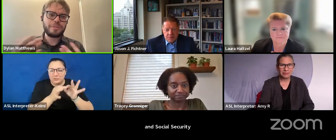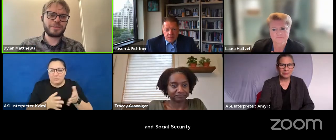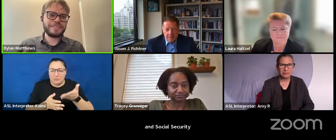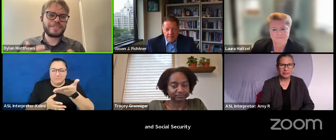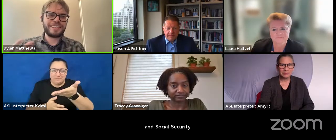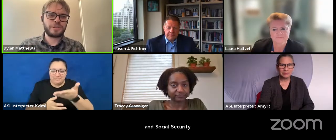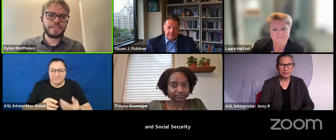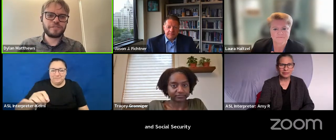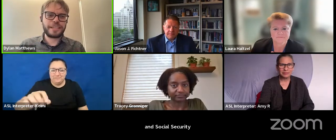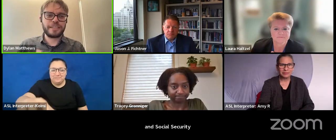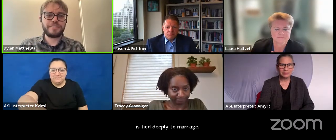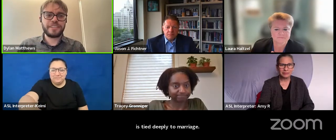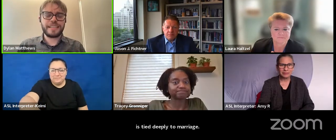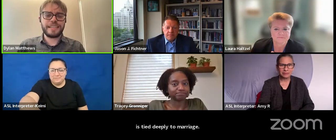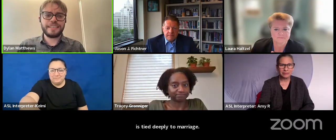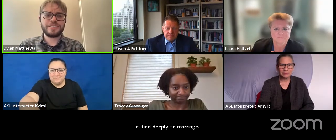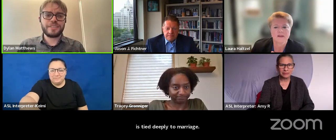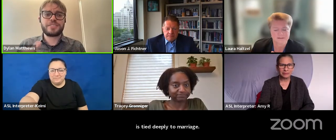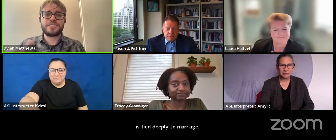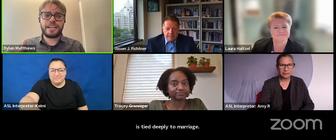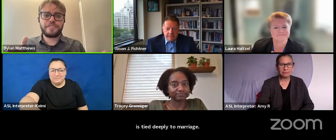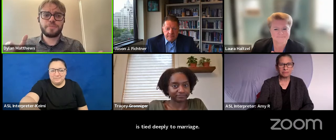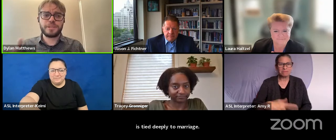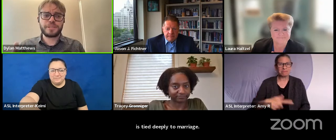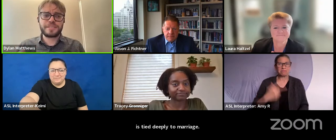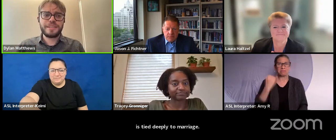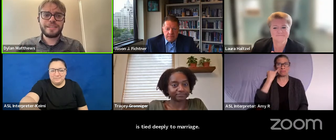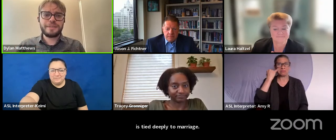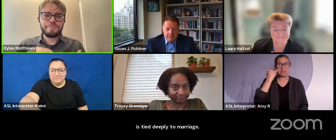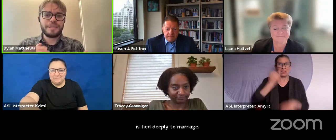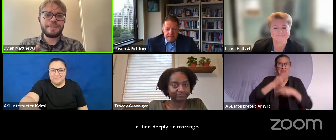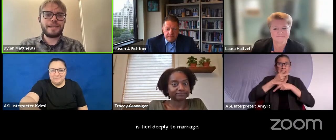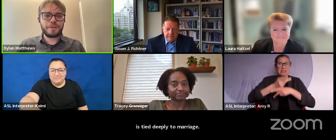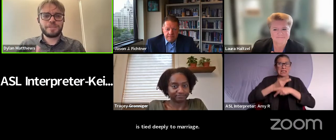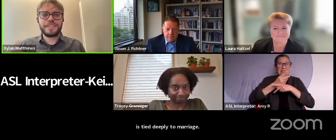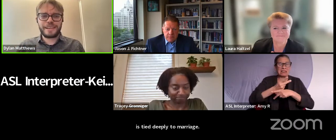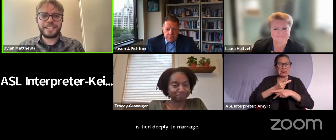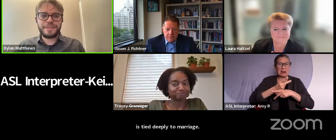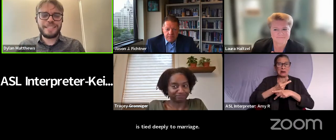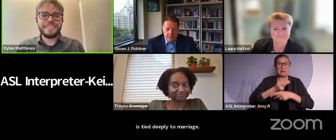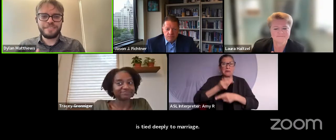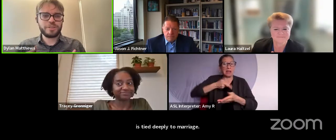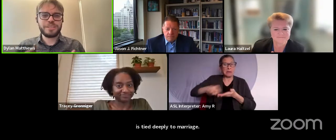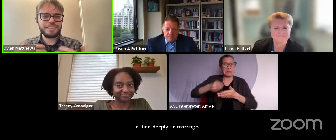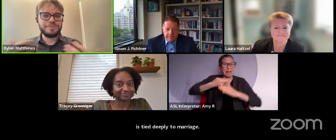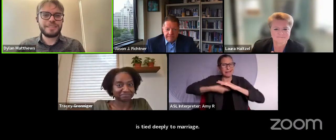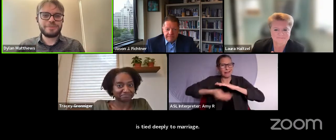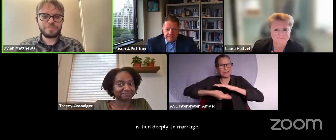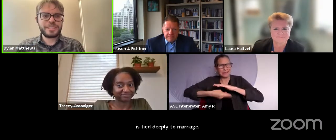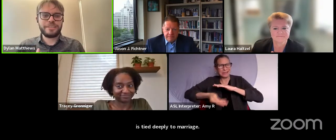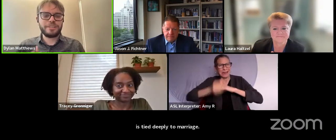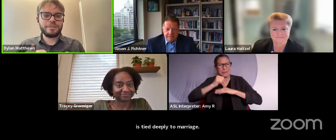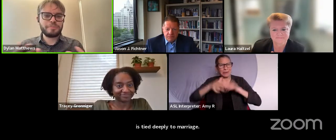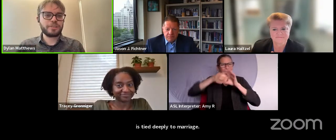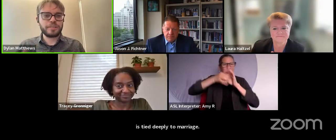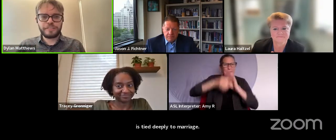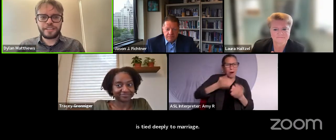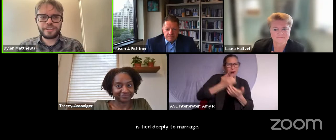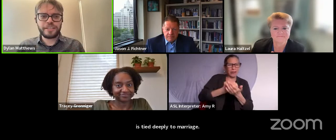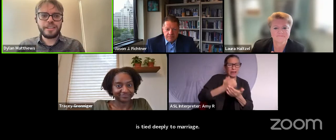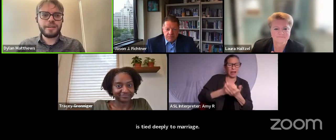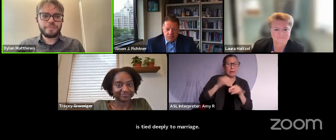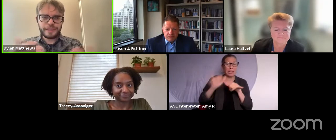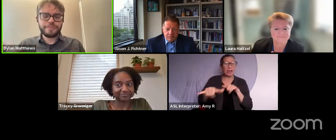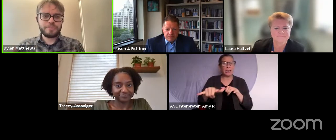One typically does not get credit for caregiving that is not just off the books, but not part of the economy if you're a stay-at-home mother